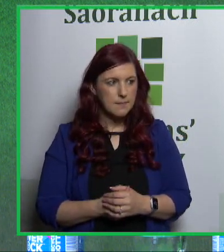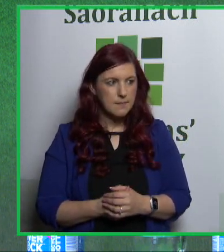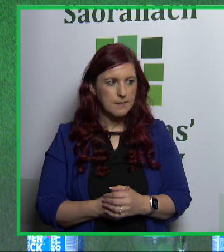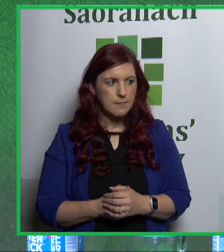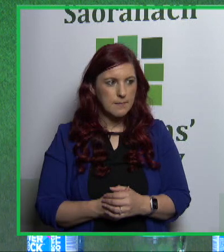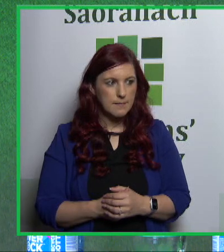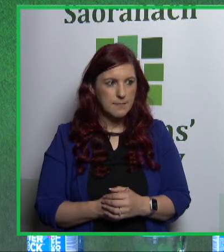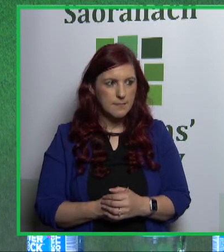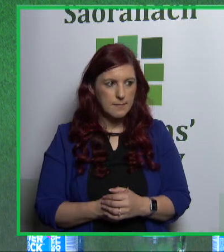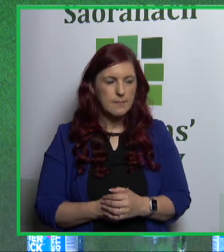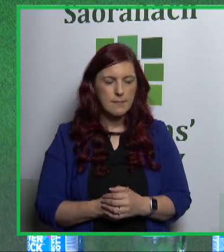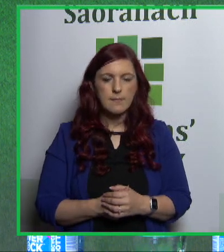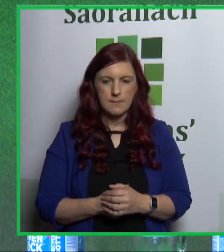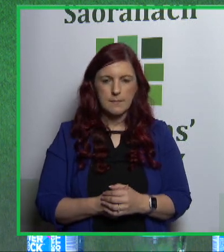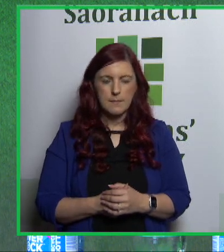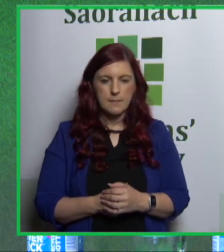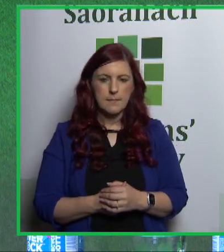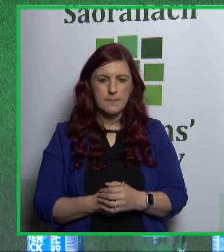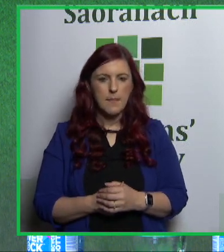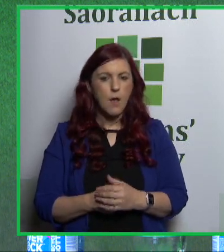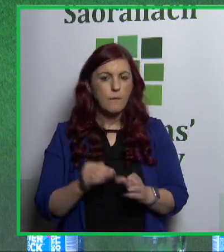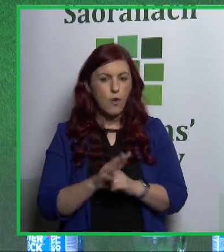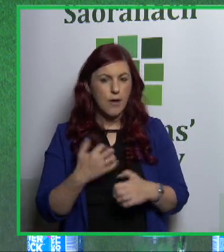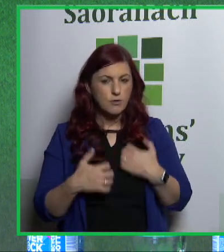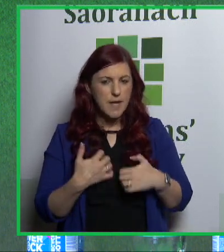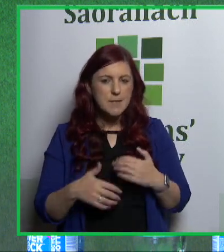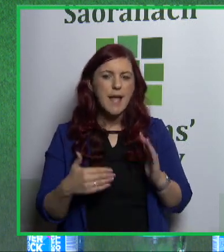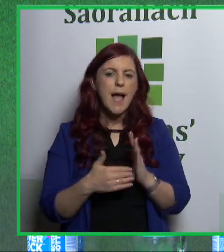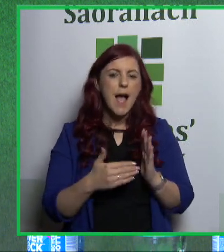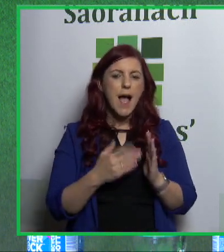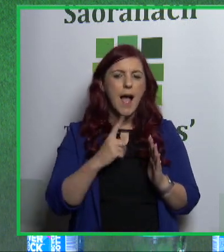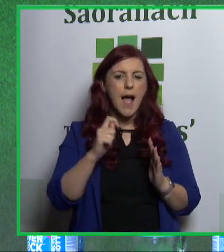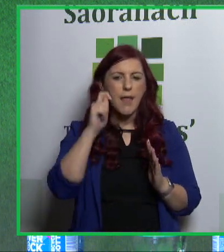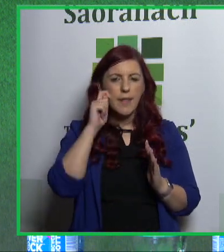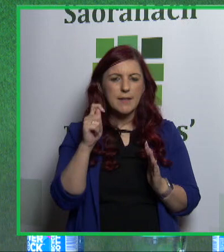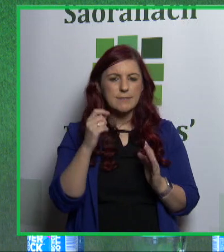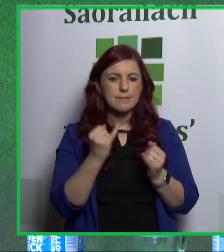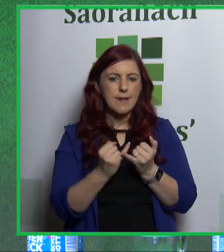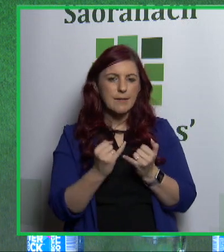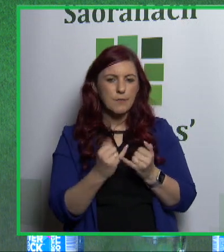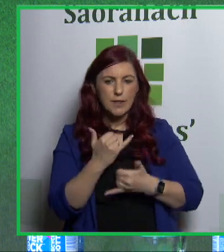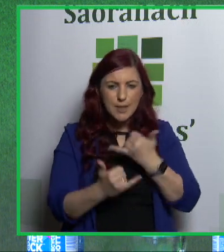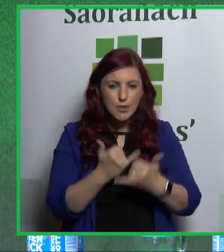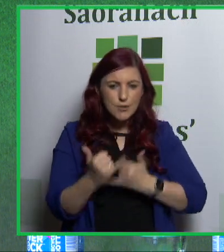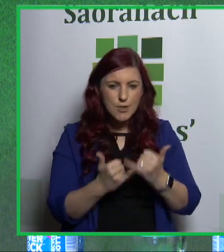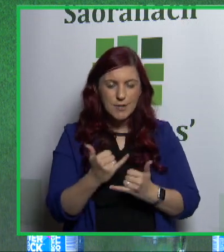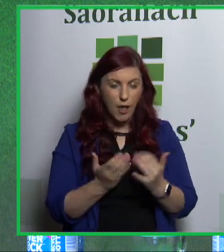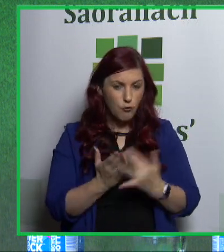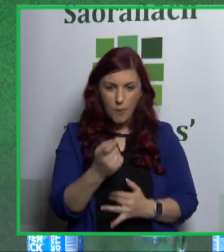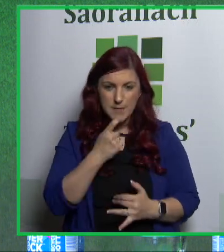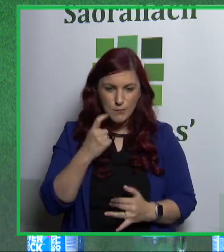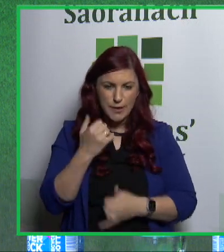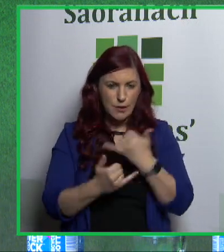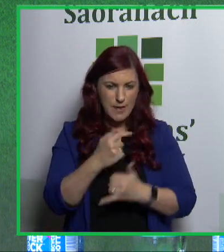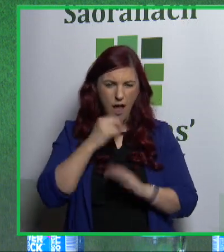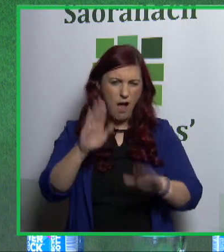When I was thinking about it, like, I always said, like I said for years, I never had a problem throughout my addiction, like since I was